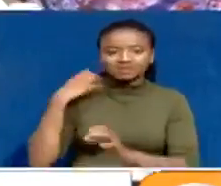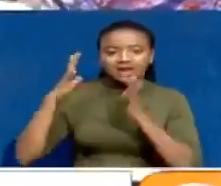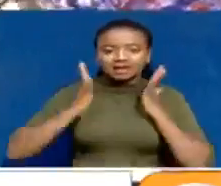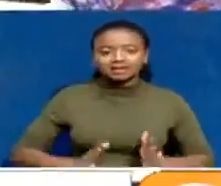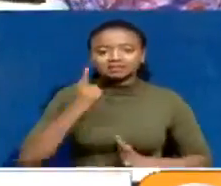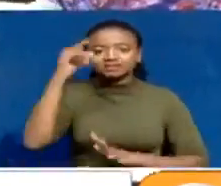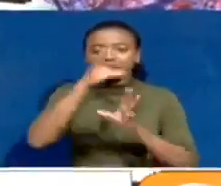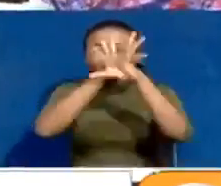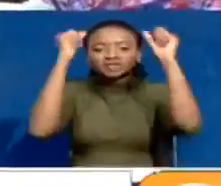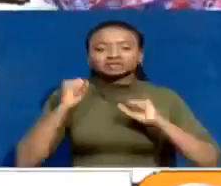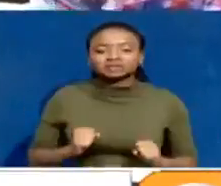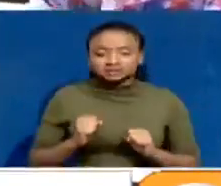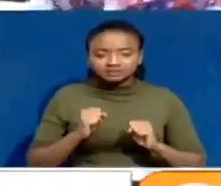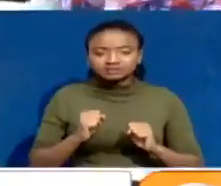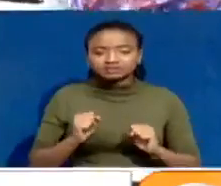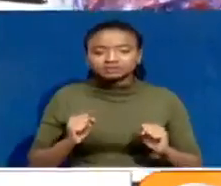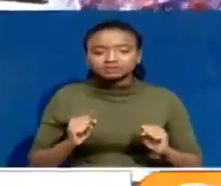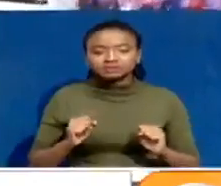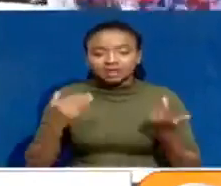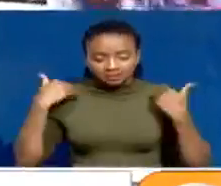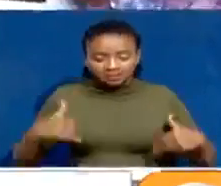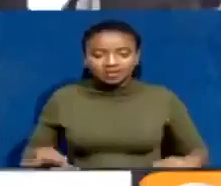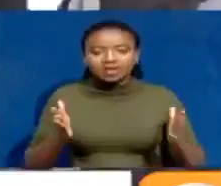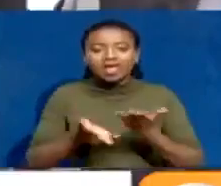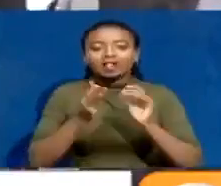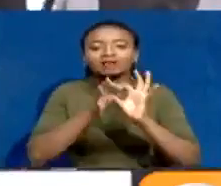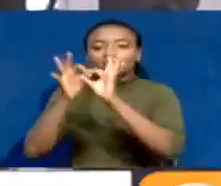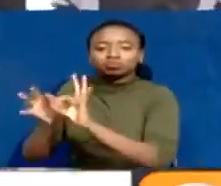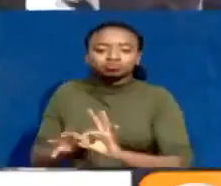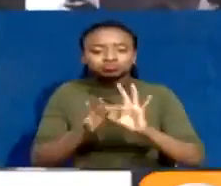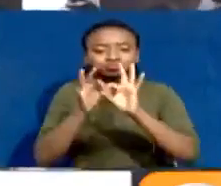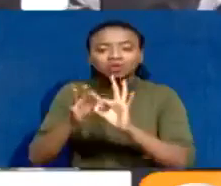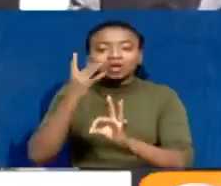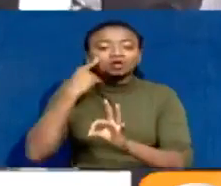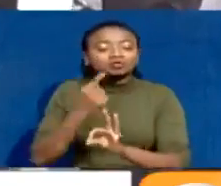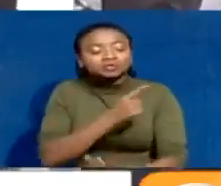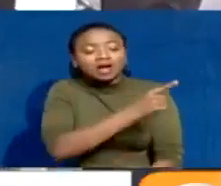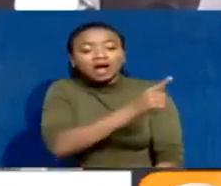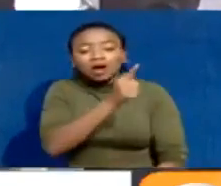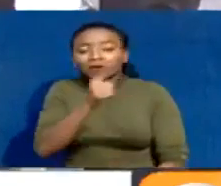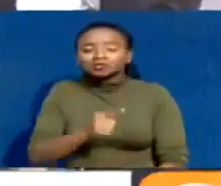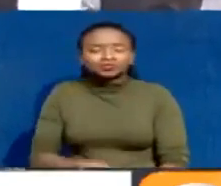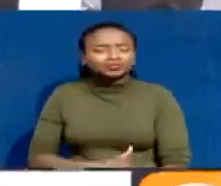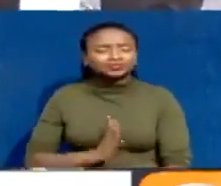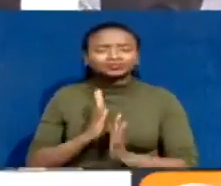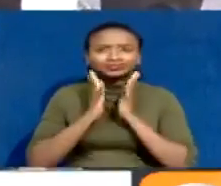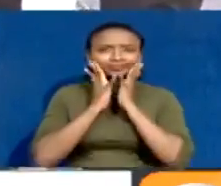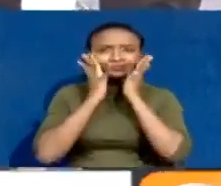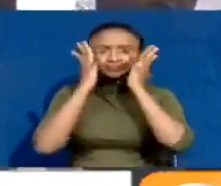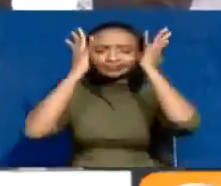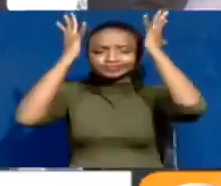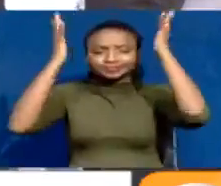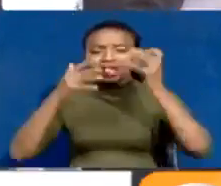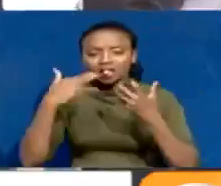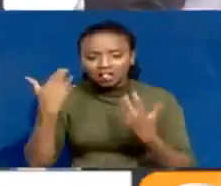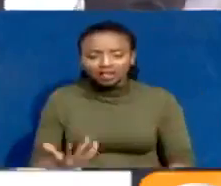the country's top job, labeling himself as a unifier. Hawa watu wana temperature ambayo inasumbua watu. Upande